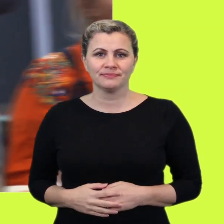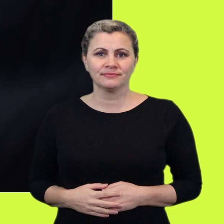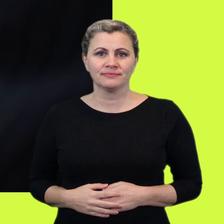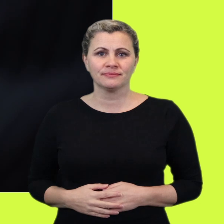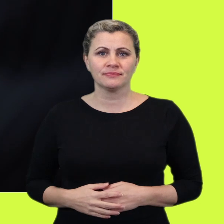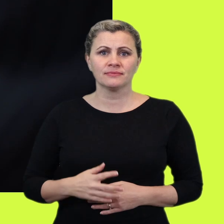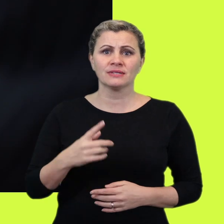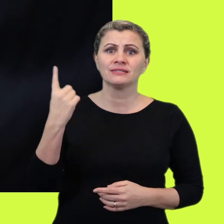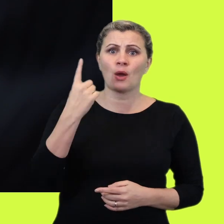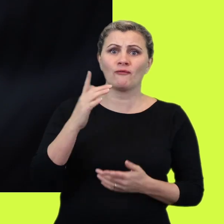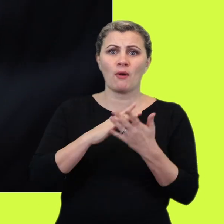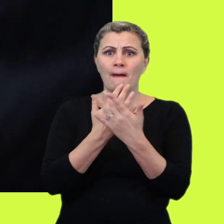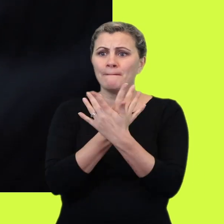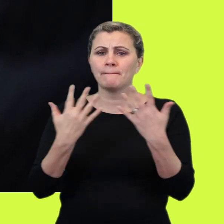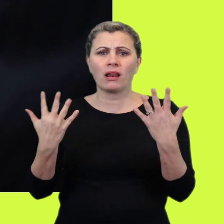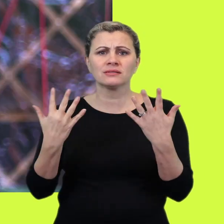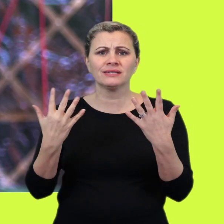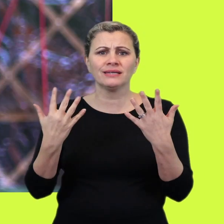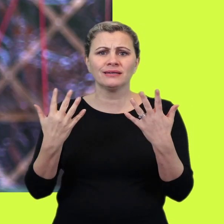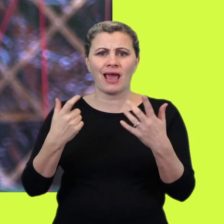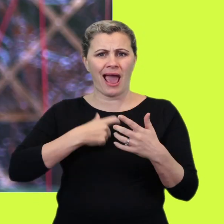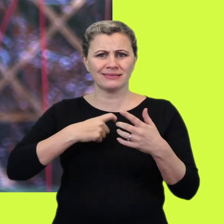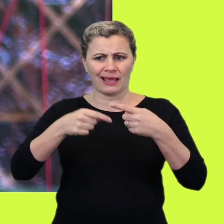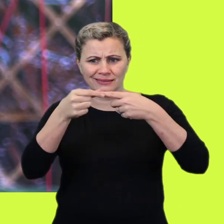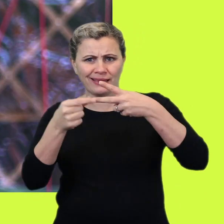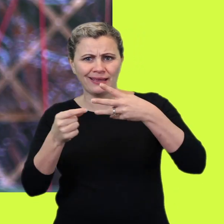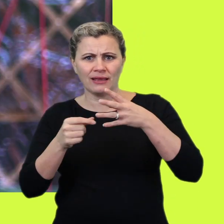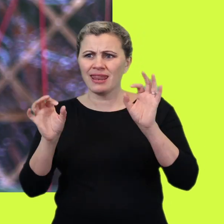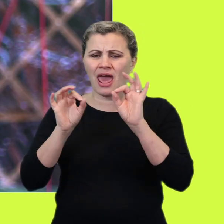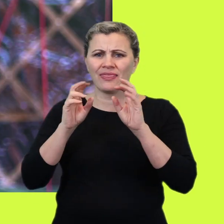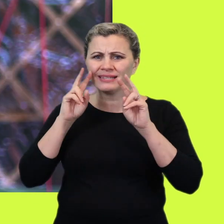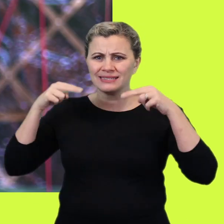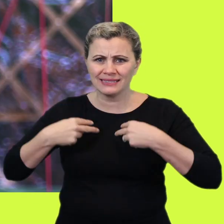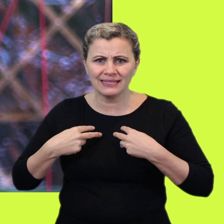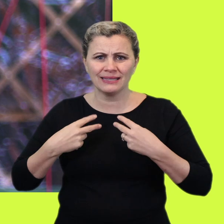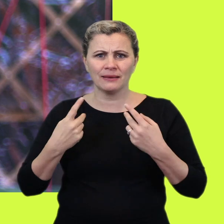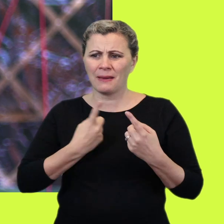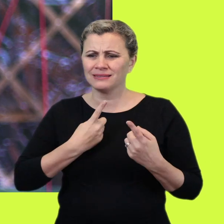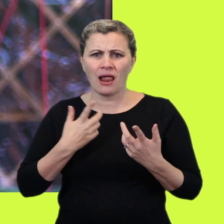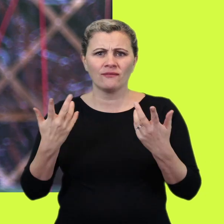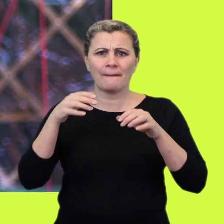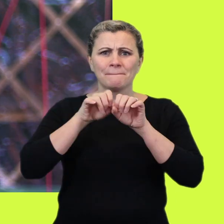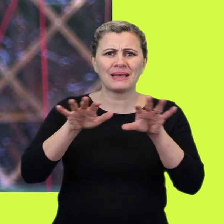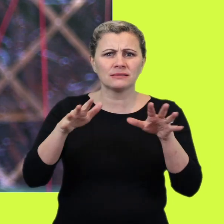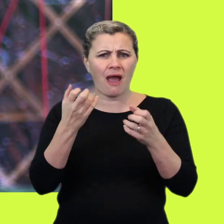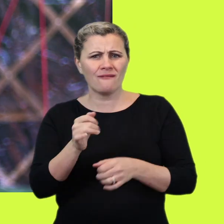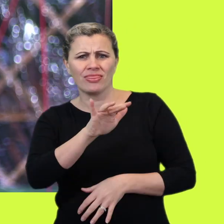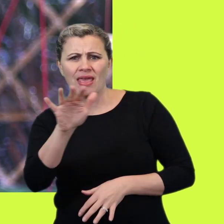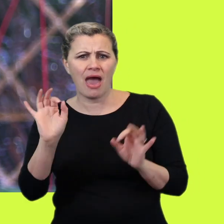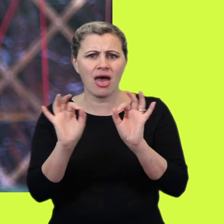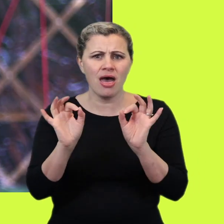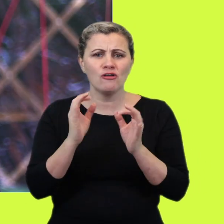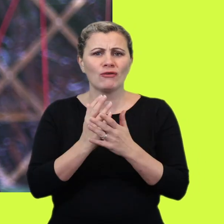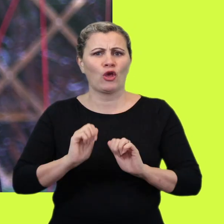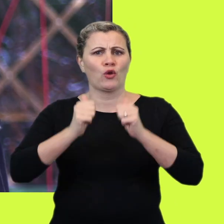As someone from multiple underrepresented identities, I don't really see myself in media, and so I thought it